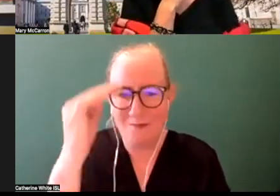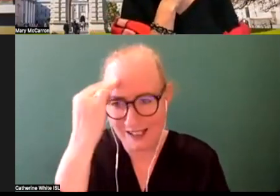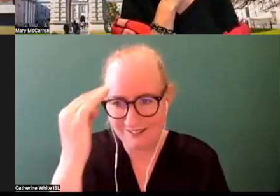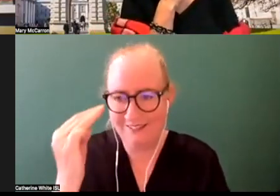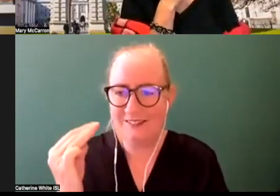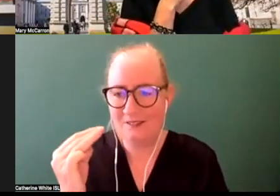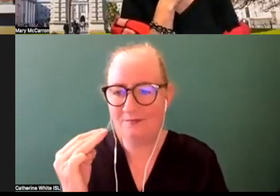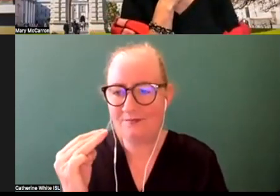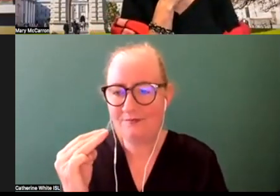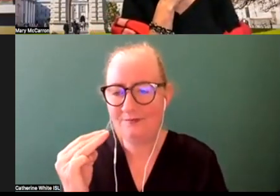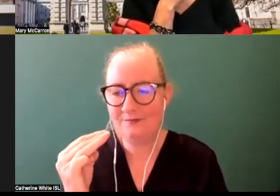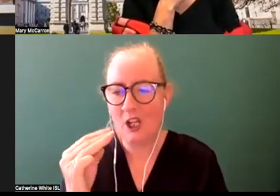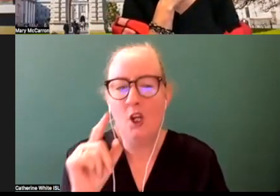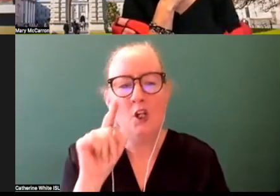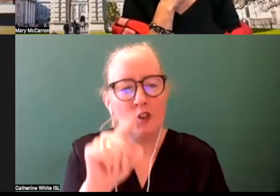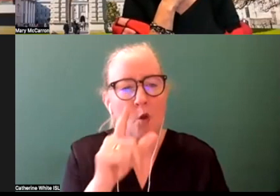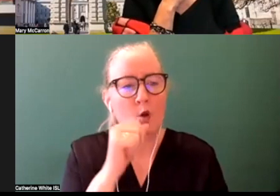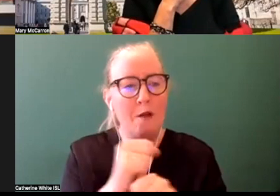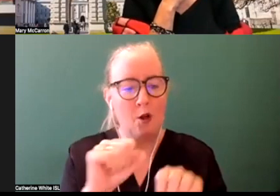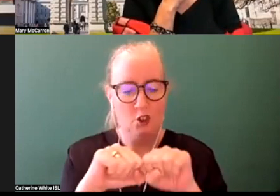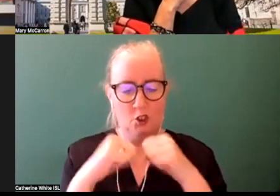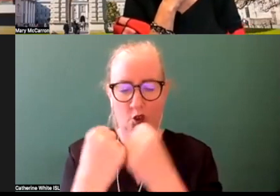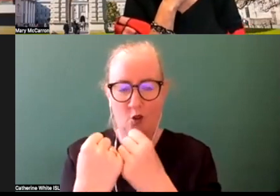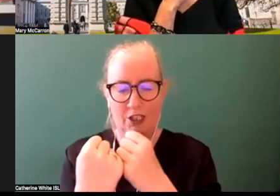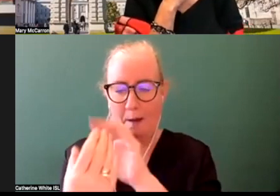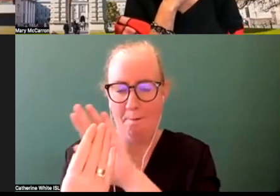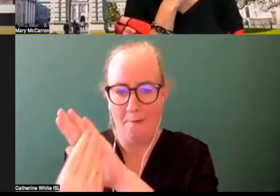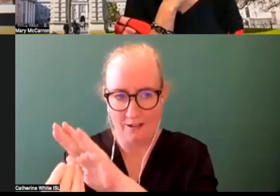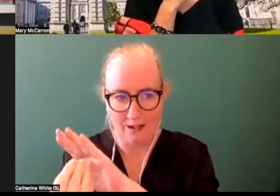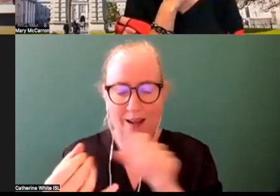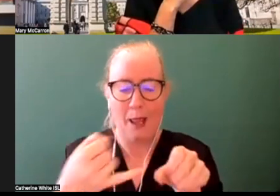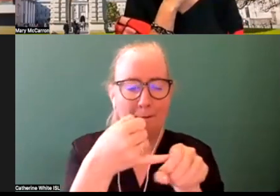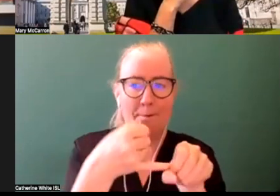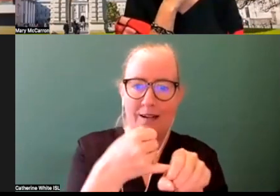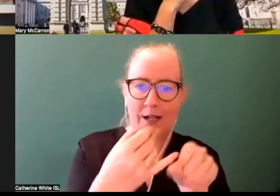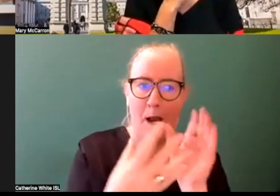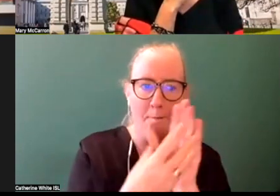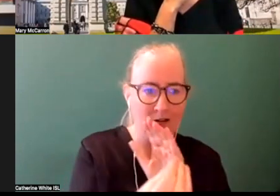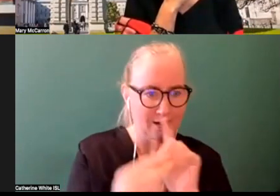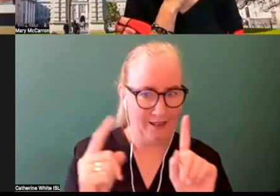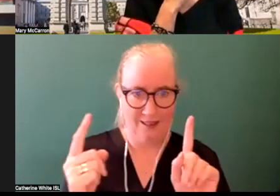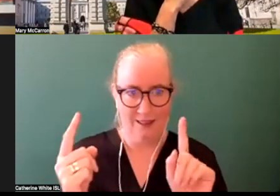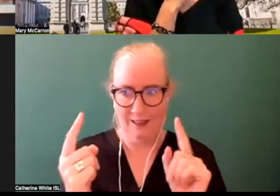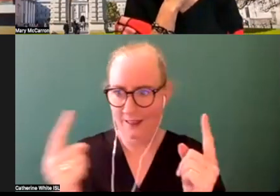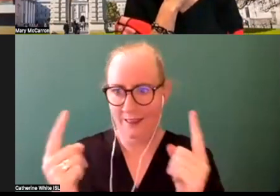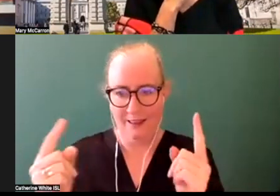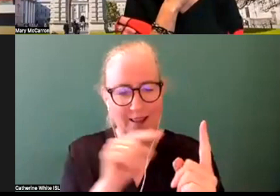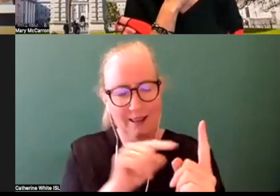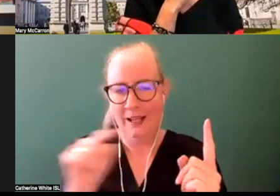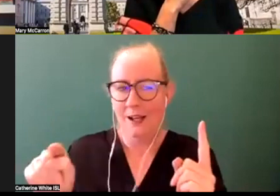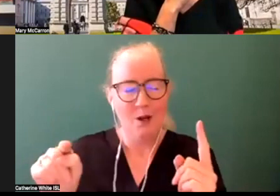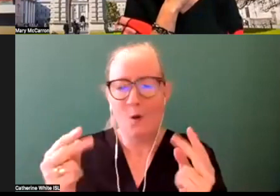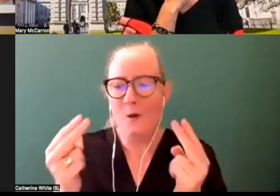The question initially was around the social model and medical model, and I think we need to move away from